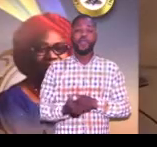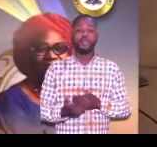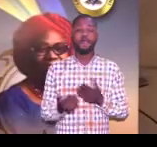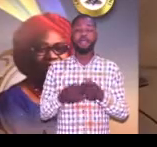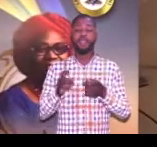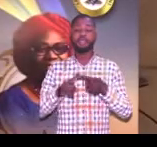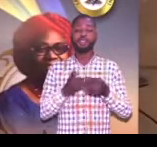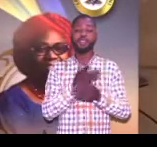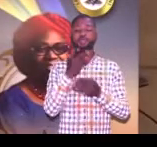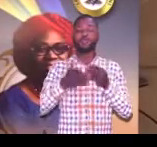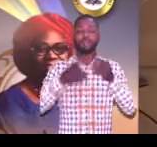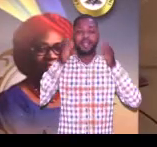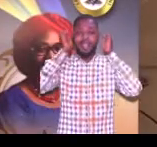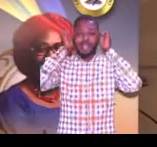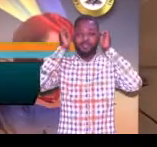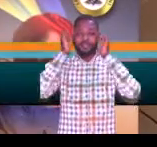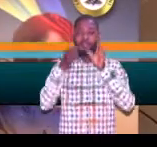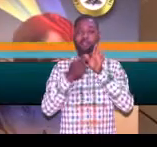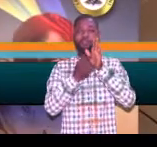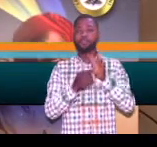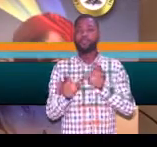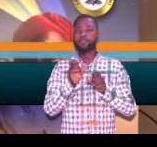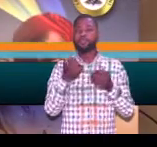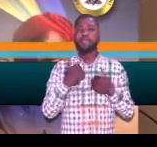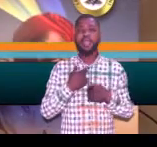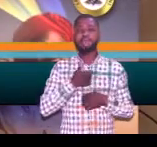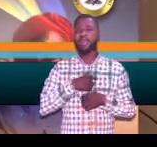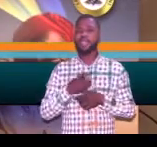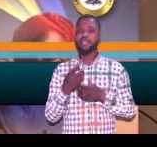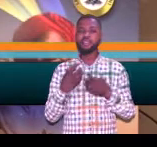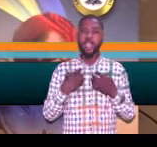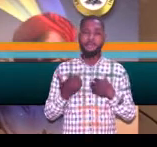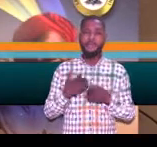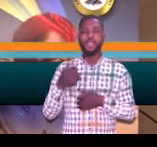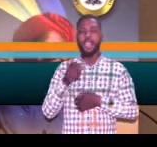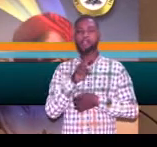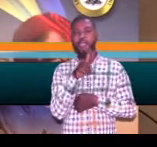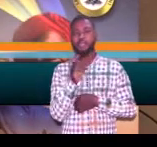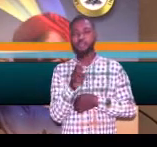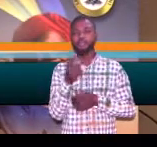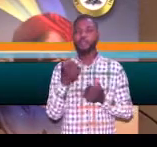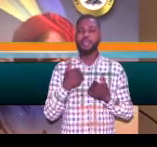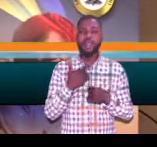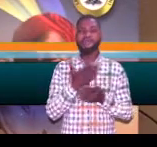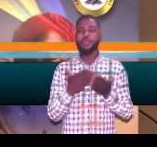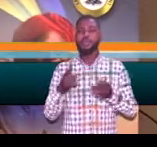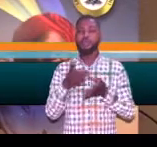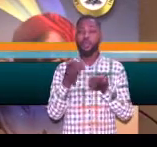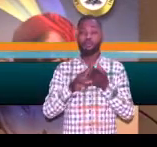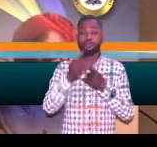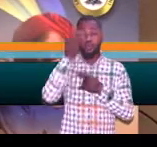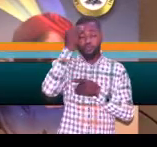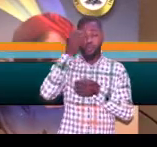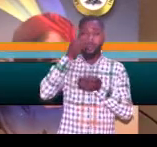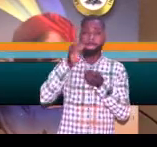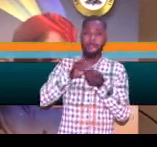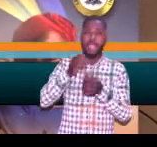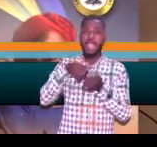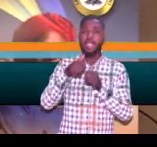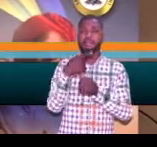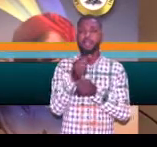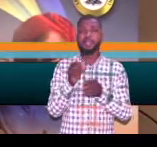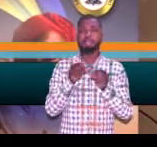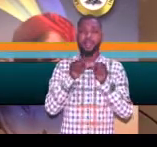Welcome back to the Total Education Show. Do you have comments? Do you have questions? Do you have something you want to know more about that